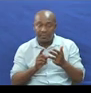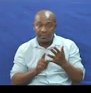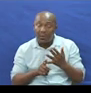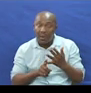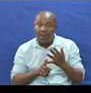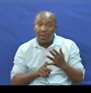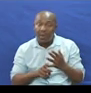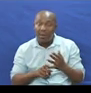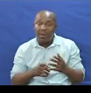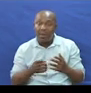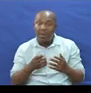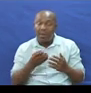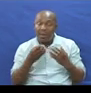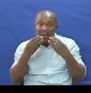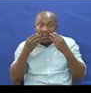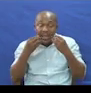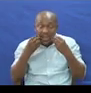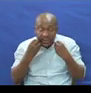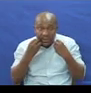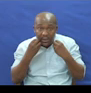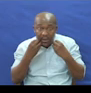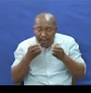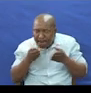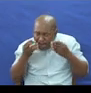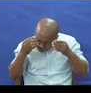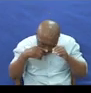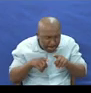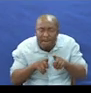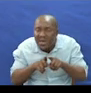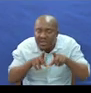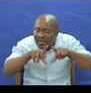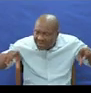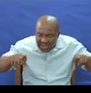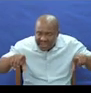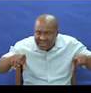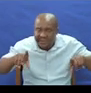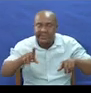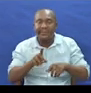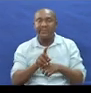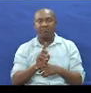No, the cat didn't pass through the tunnel.